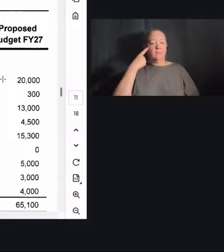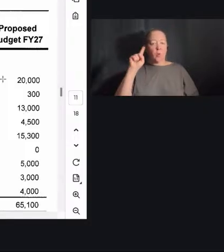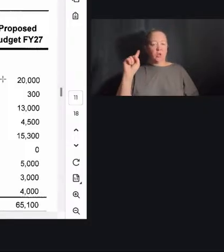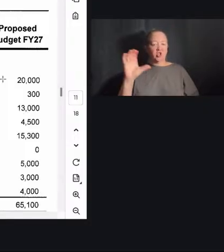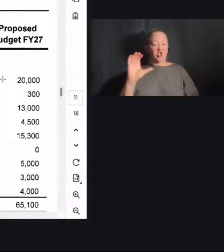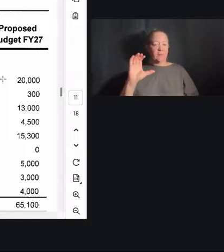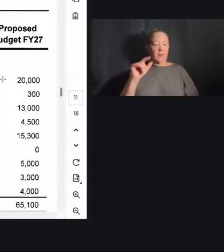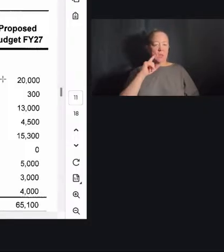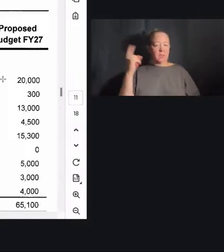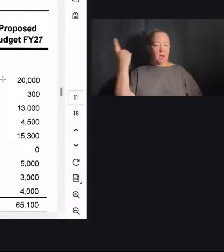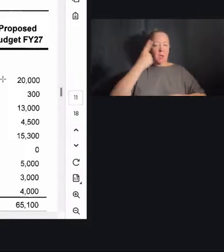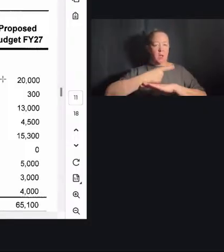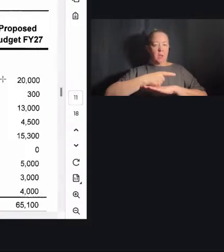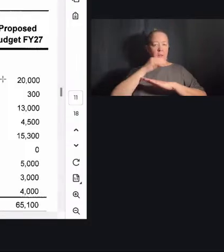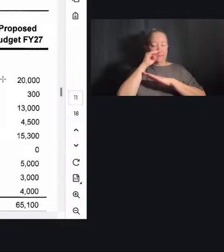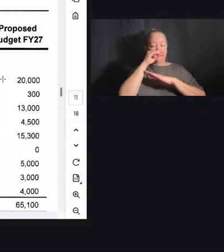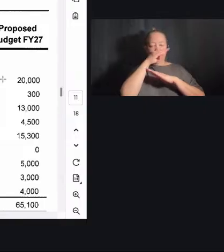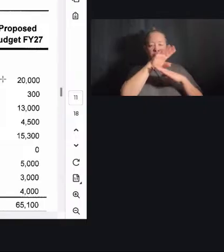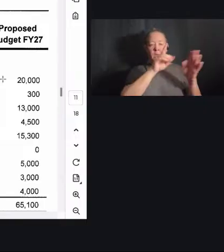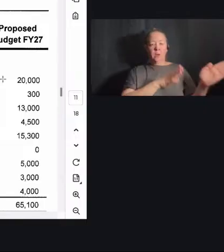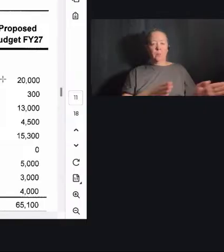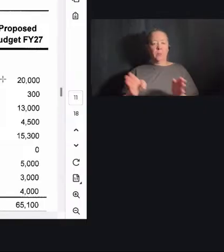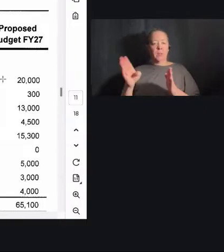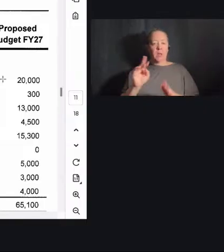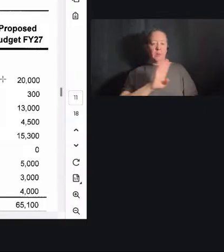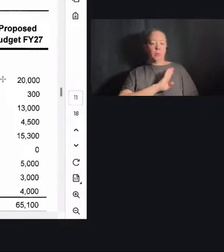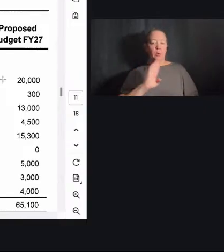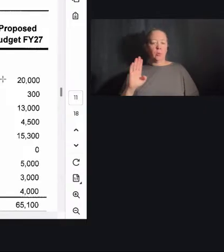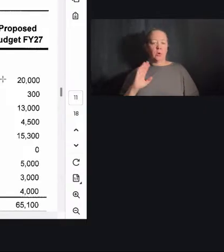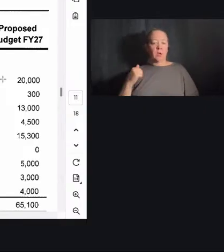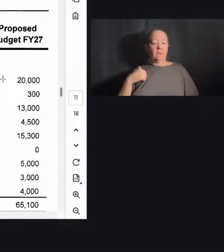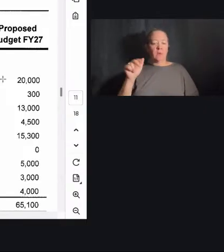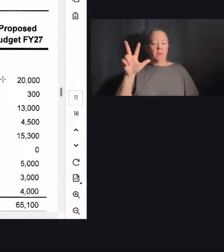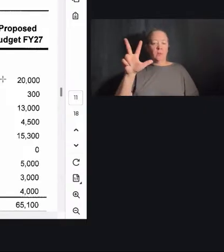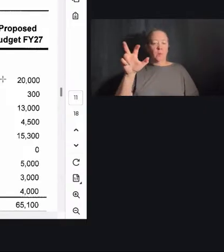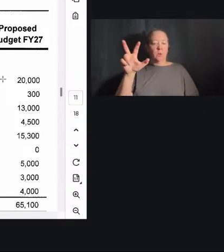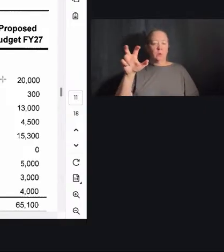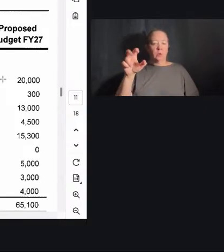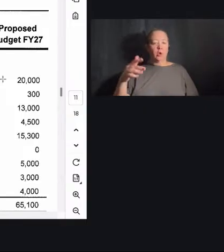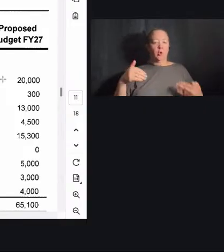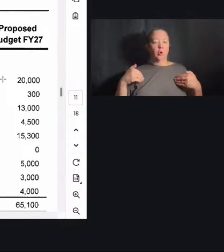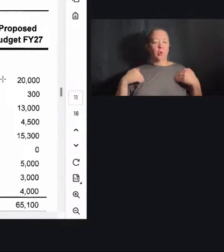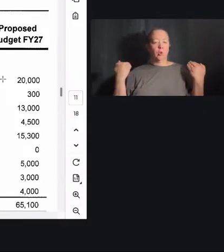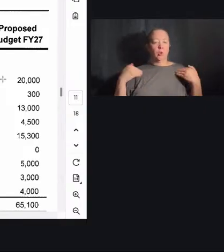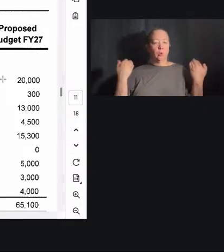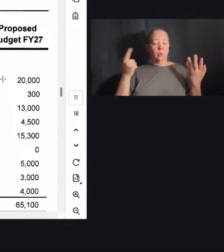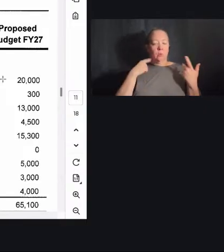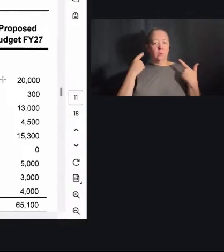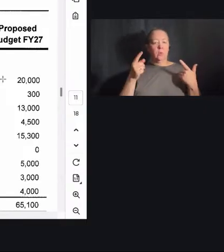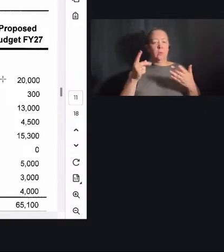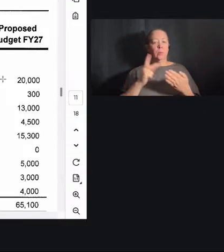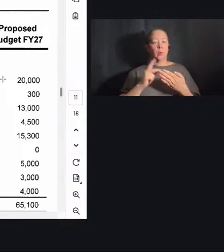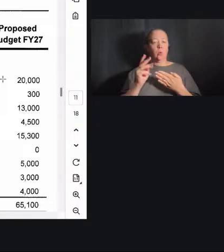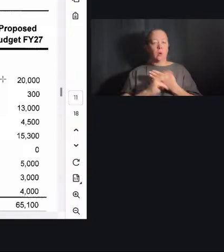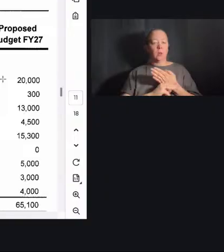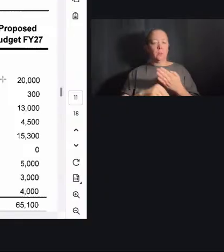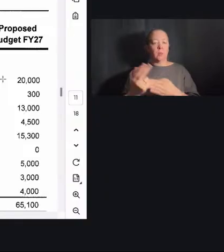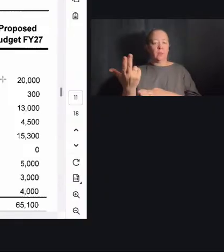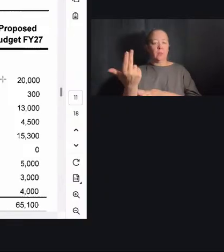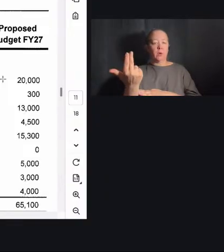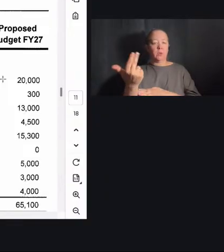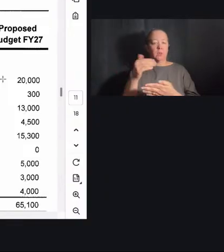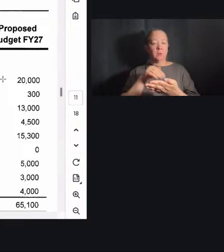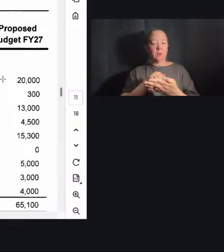have at $300. Youth programming at $13,000.